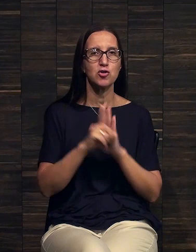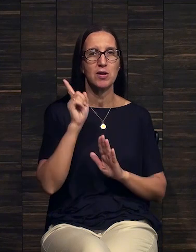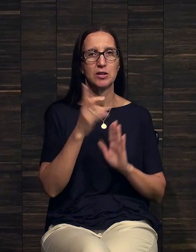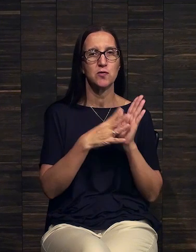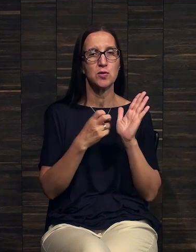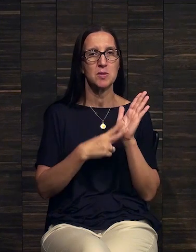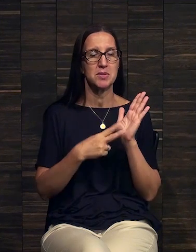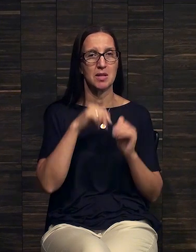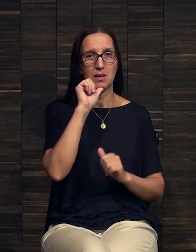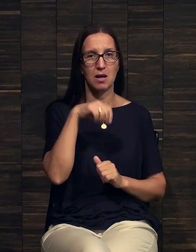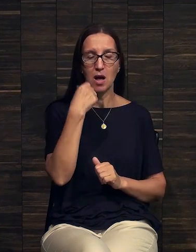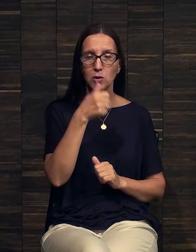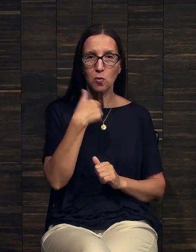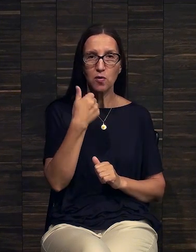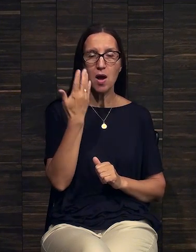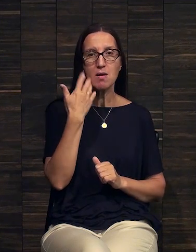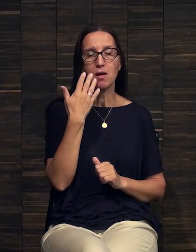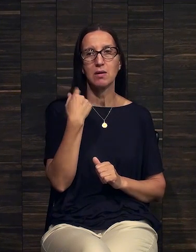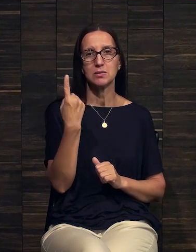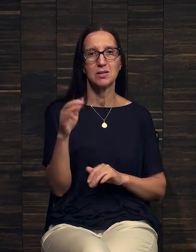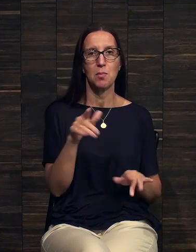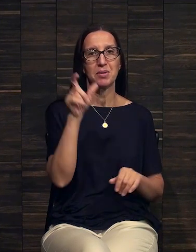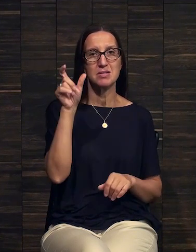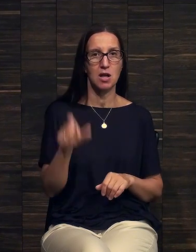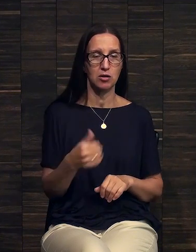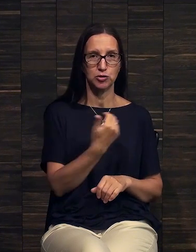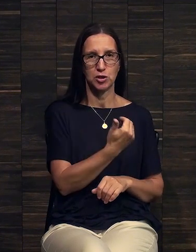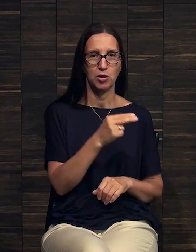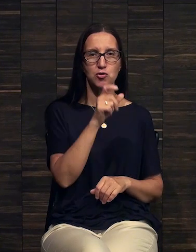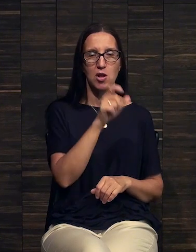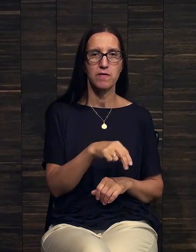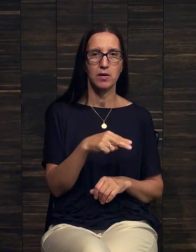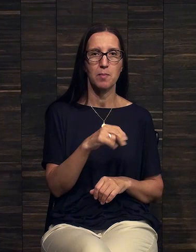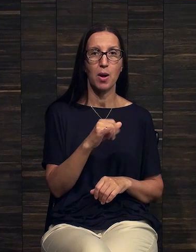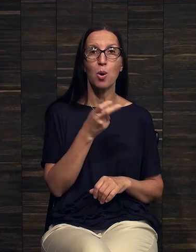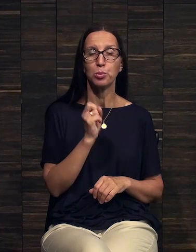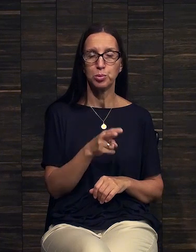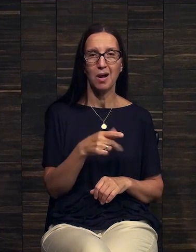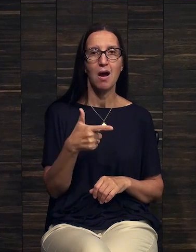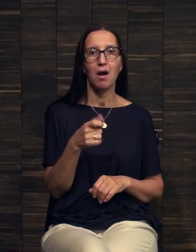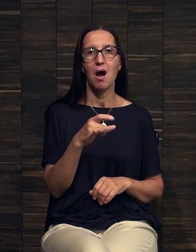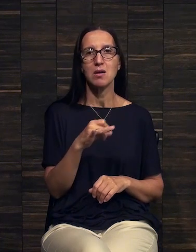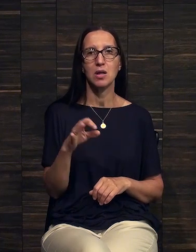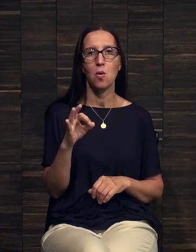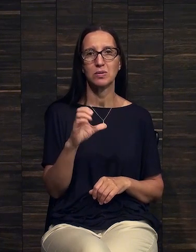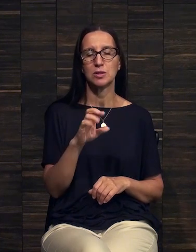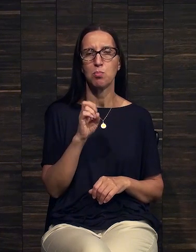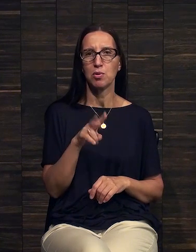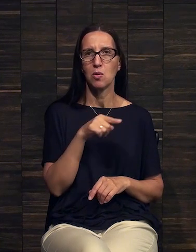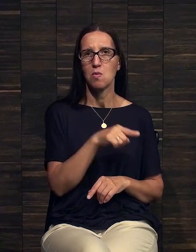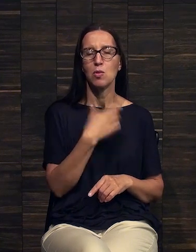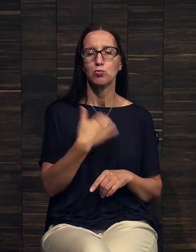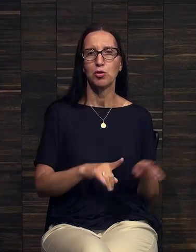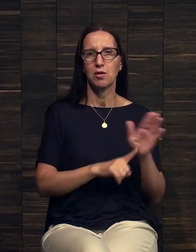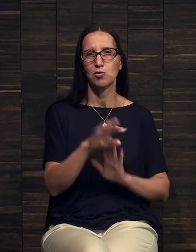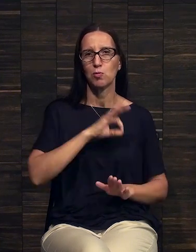in the beginning of the 70s, one of the characters in the Spider-Man started